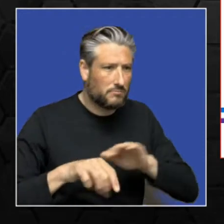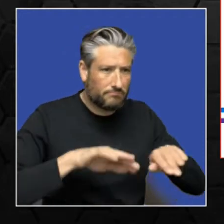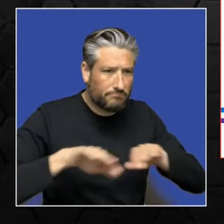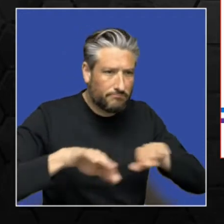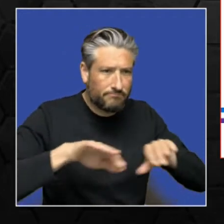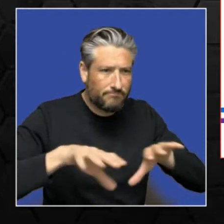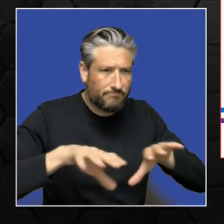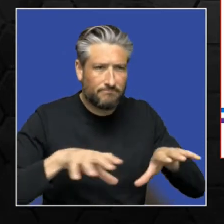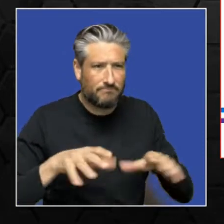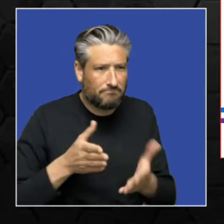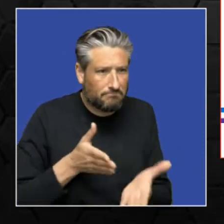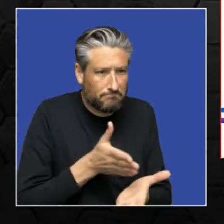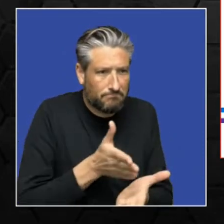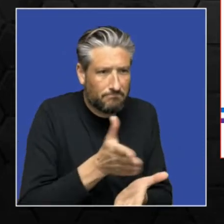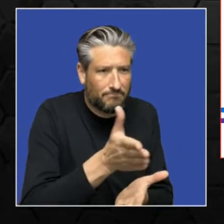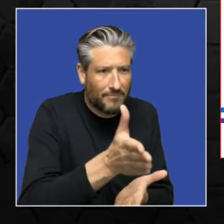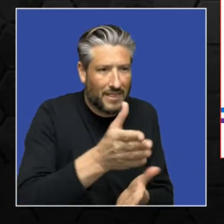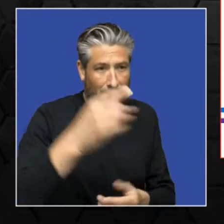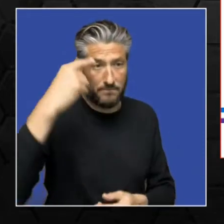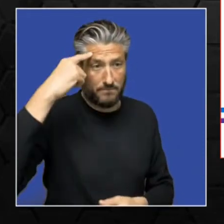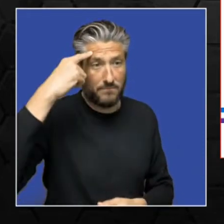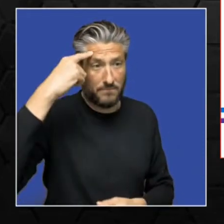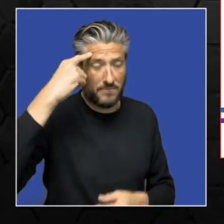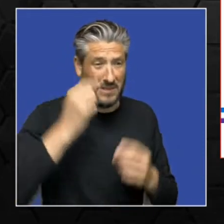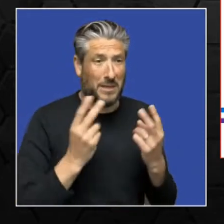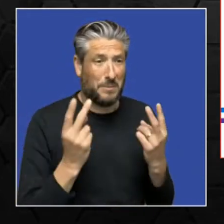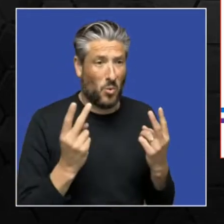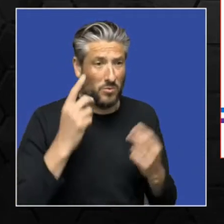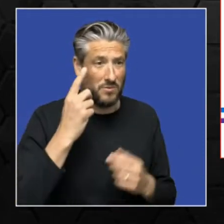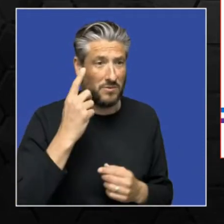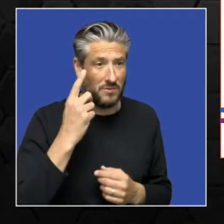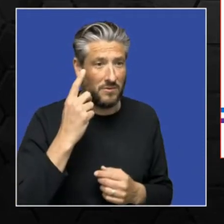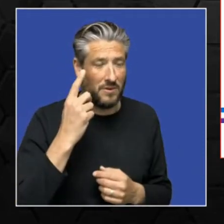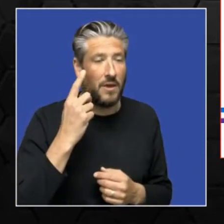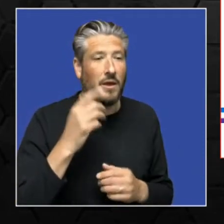on, that it would be it would be really awesome if we could appreciate